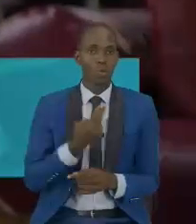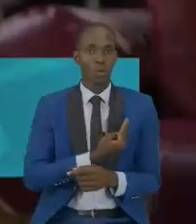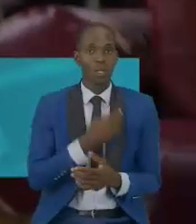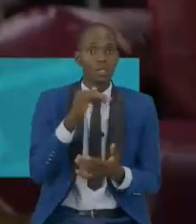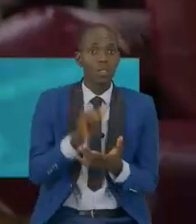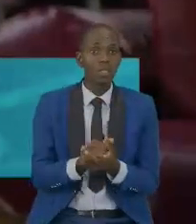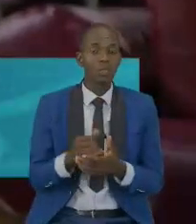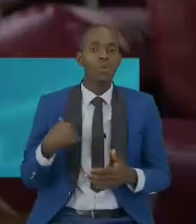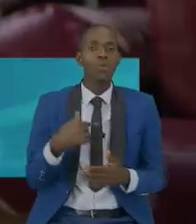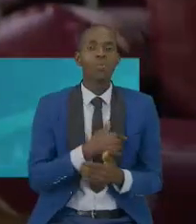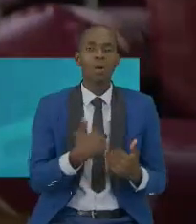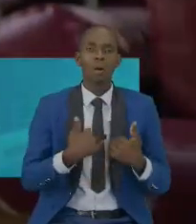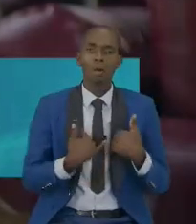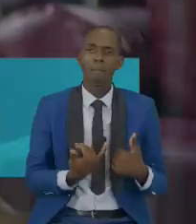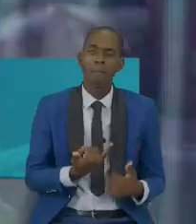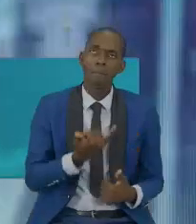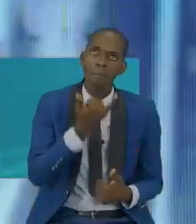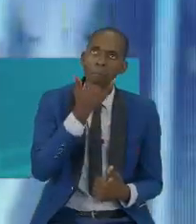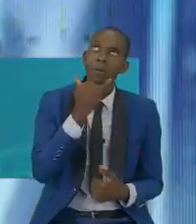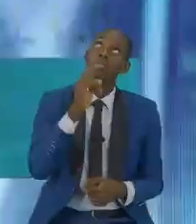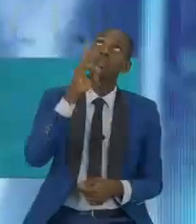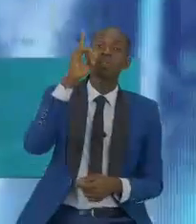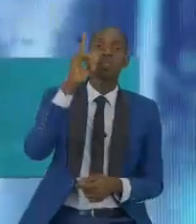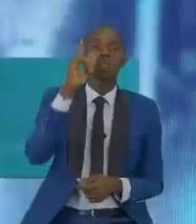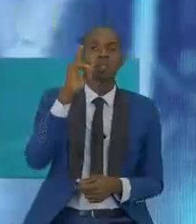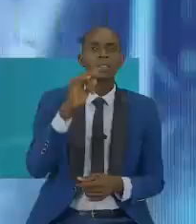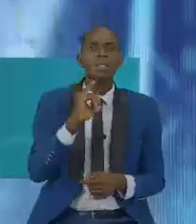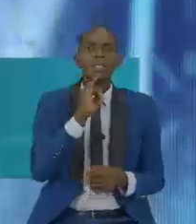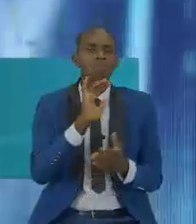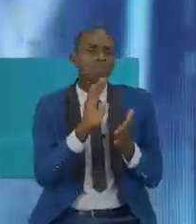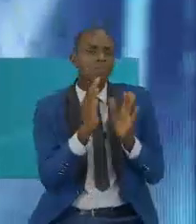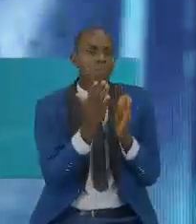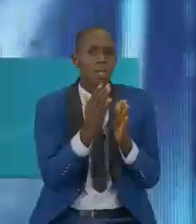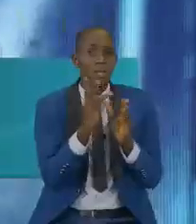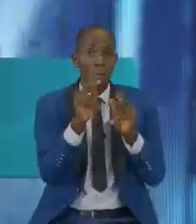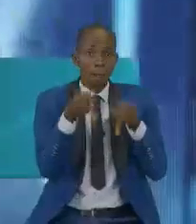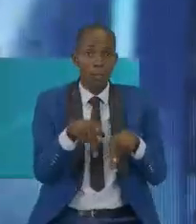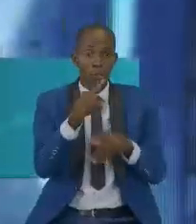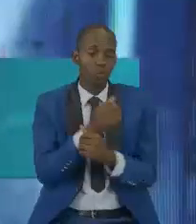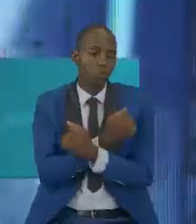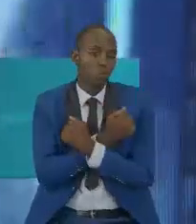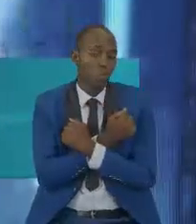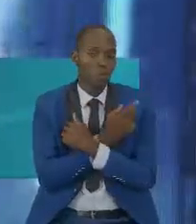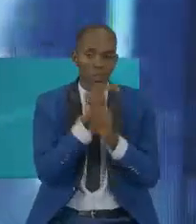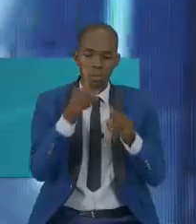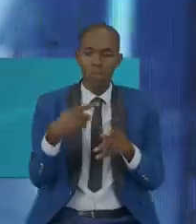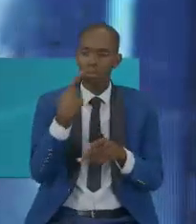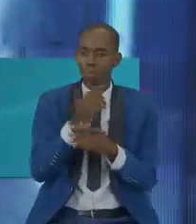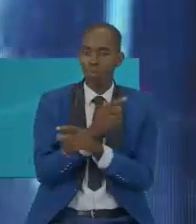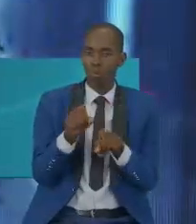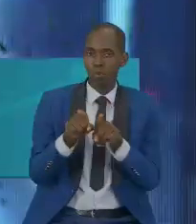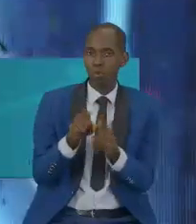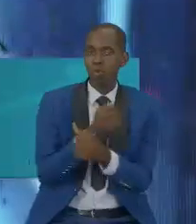have offended him, it's like the person you love and the person who loves you